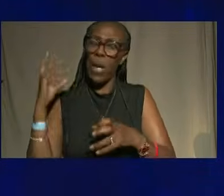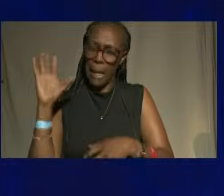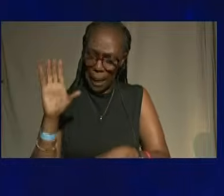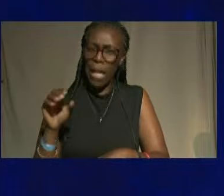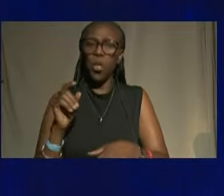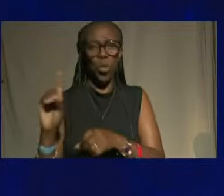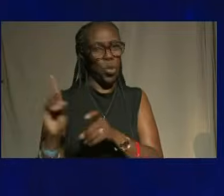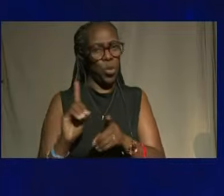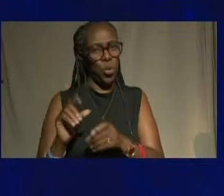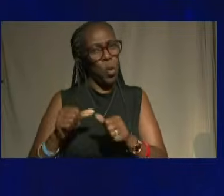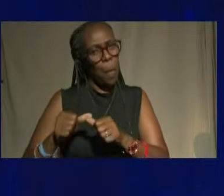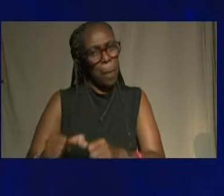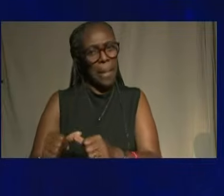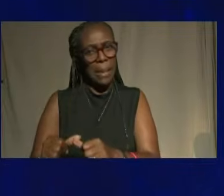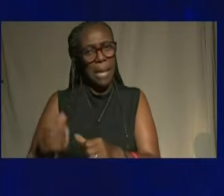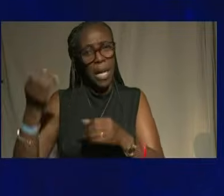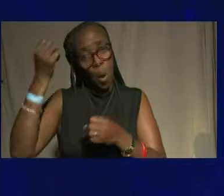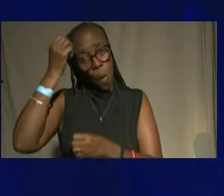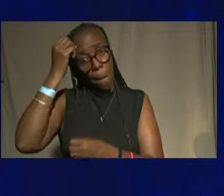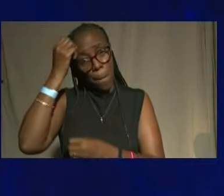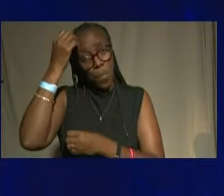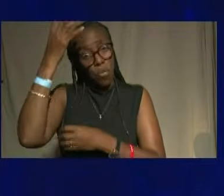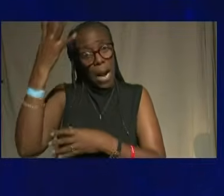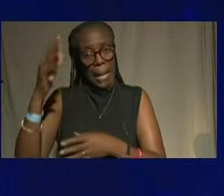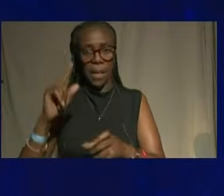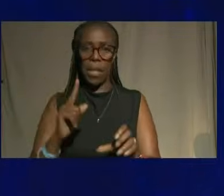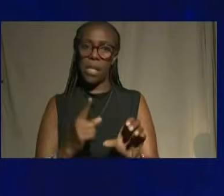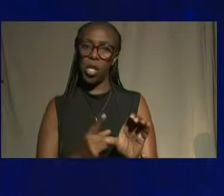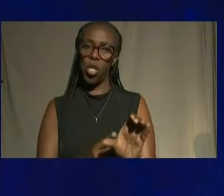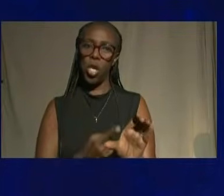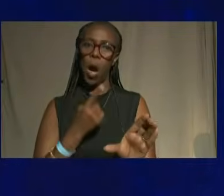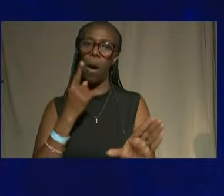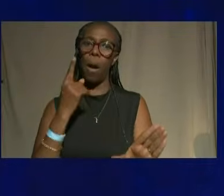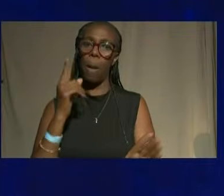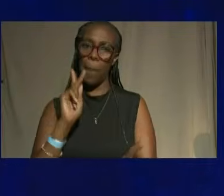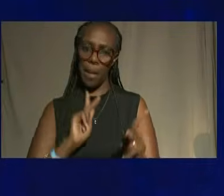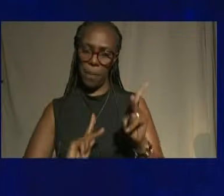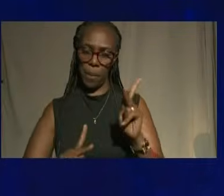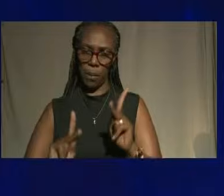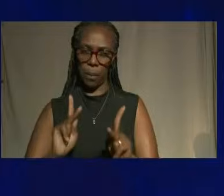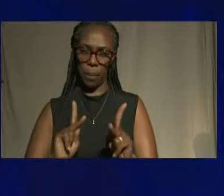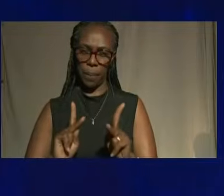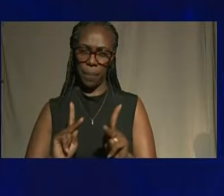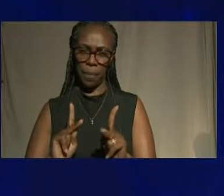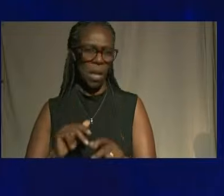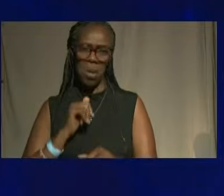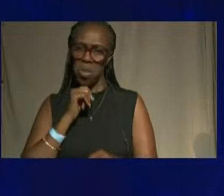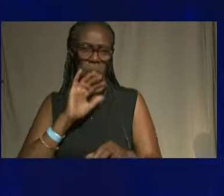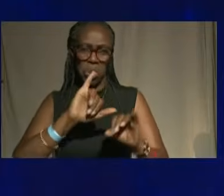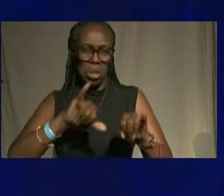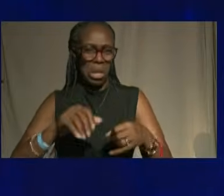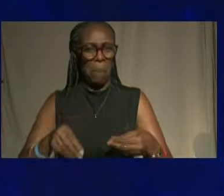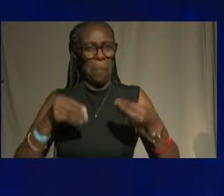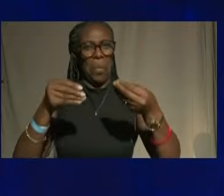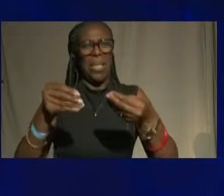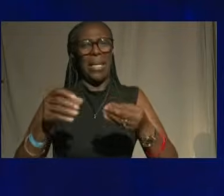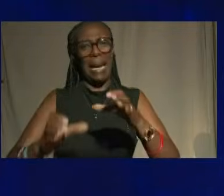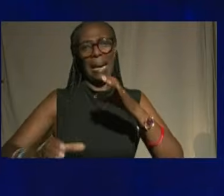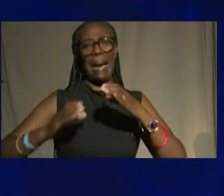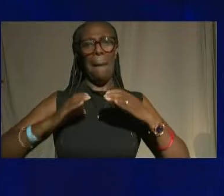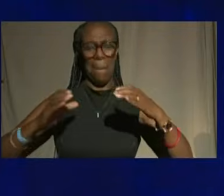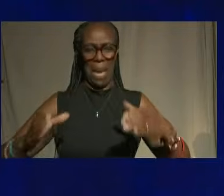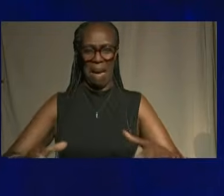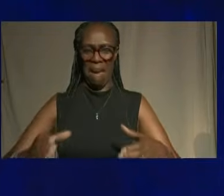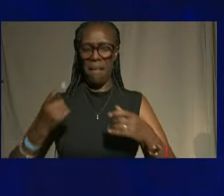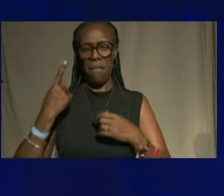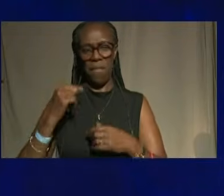a manifesto that we've put forward, not just about a campaign for the next election. This is